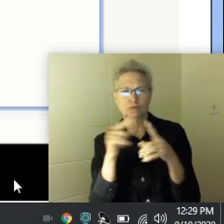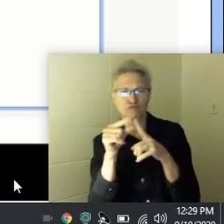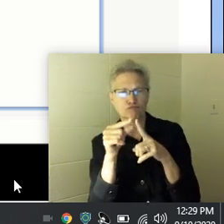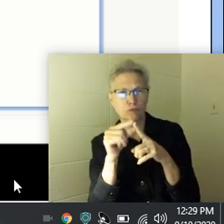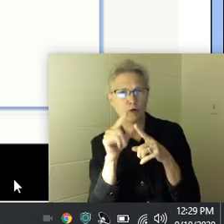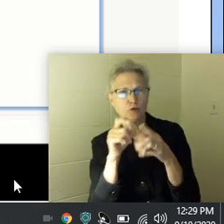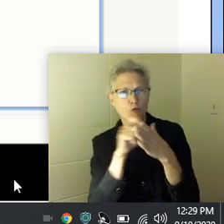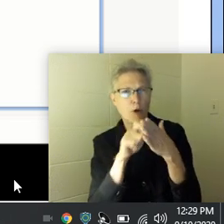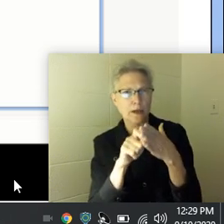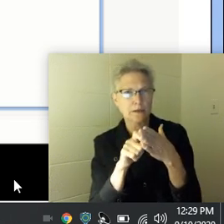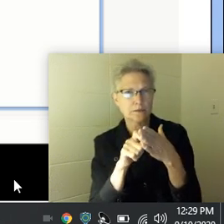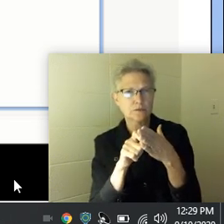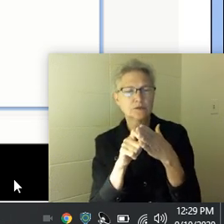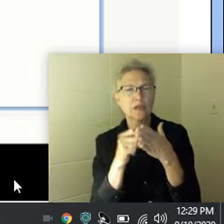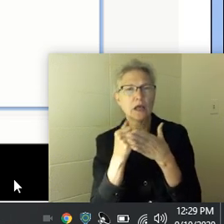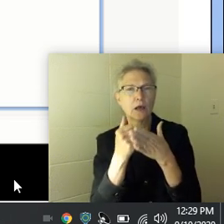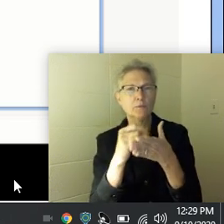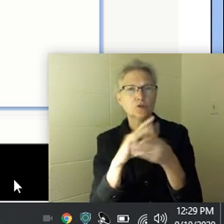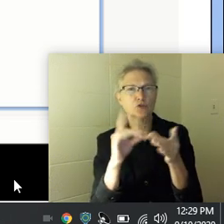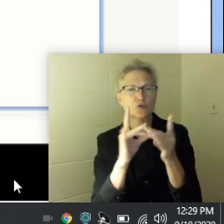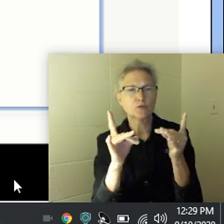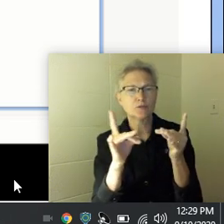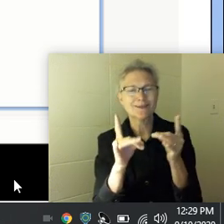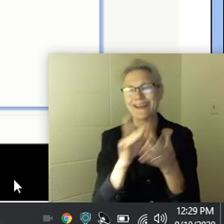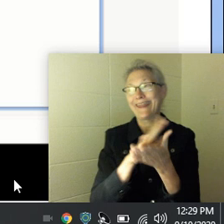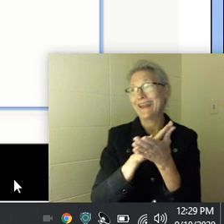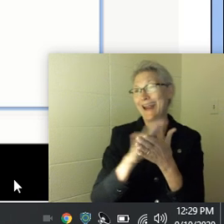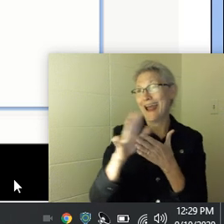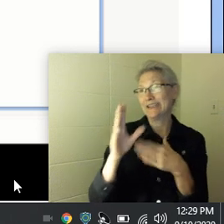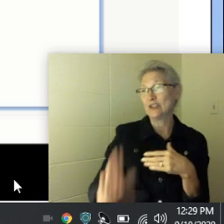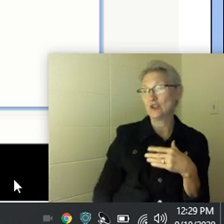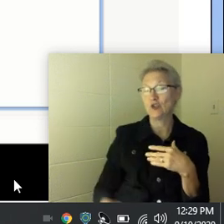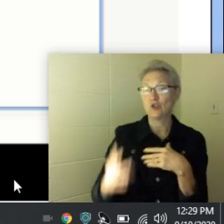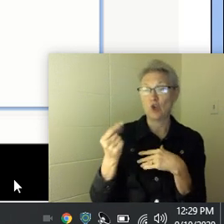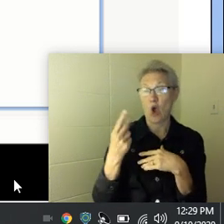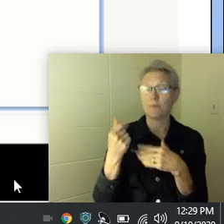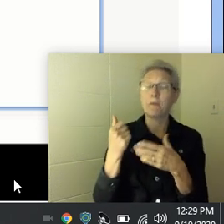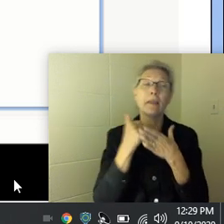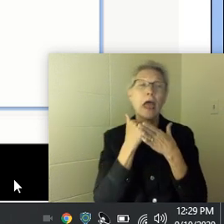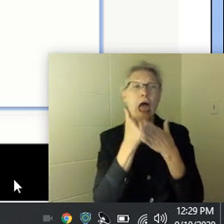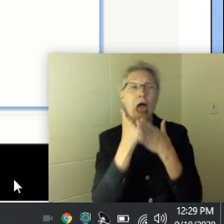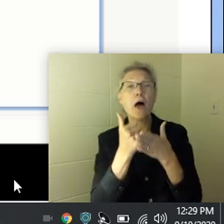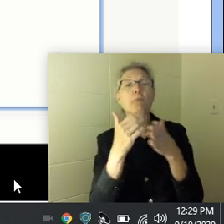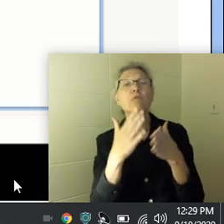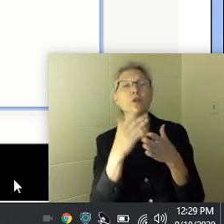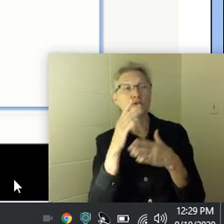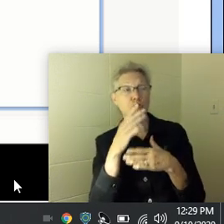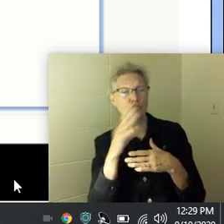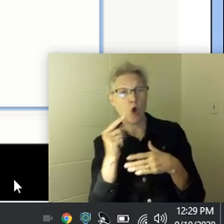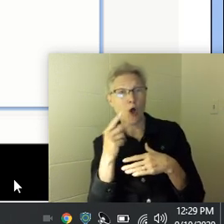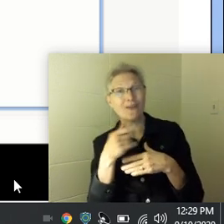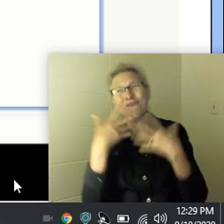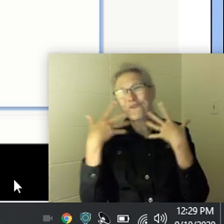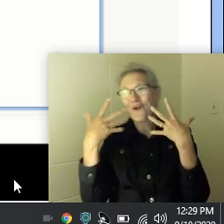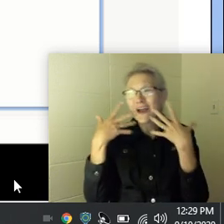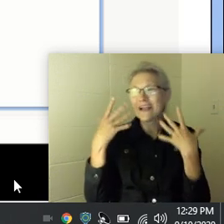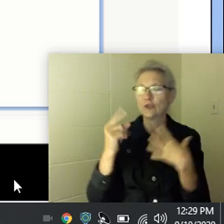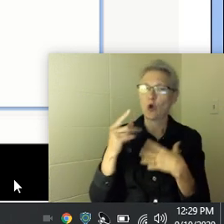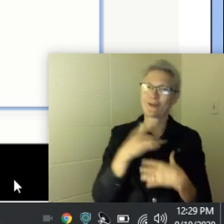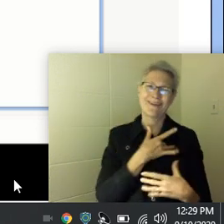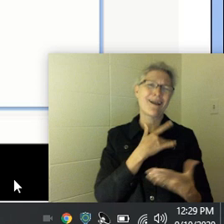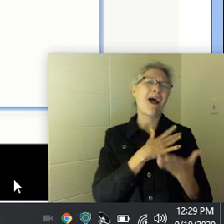story. So for instance, instead of saying, oh, the nice dog, you could say the helpful dog, the friendly dog, the kind-hearted dog.